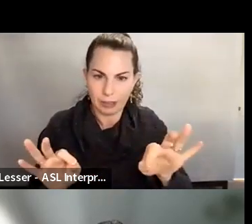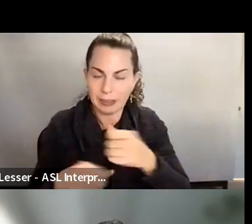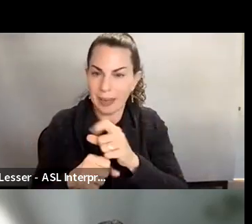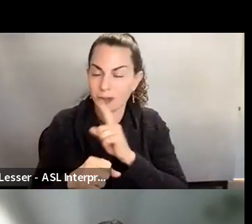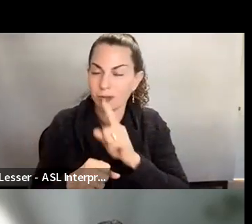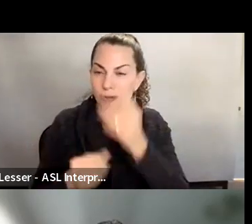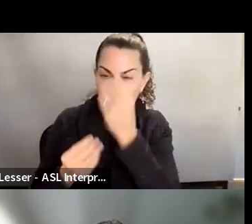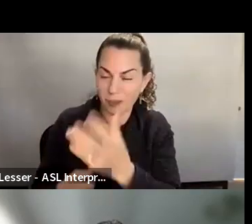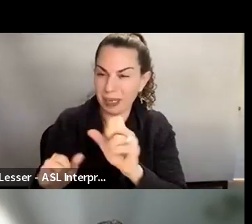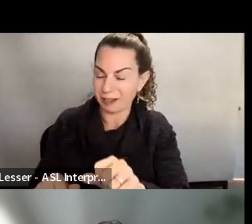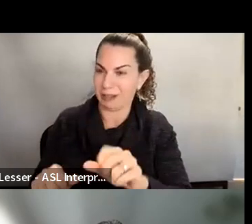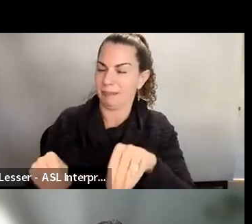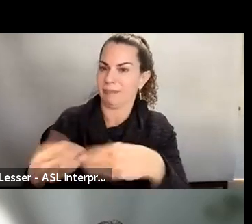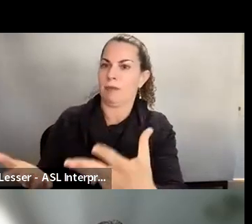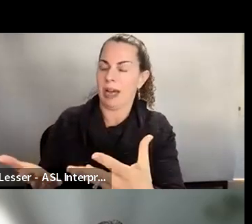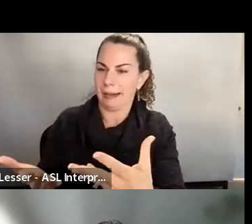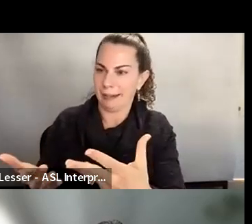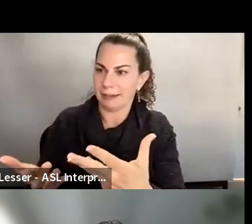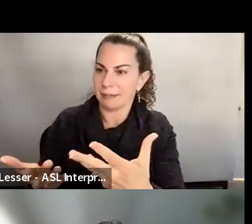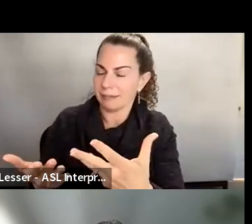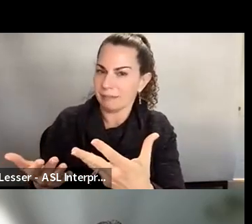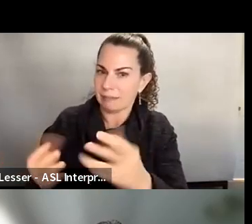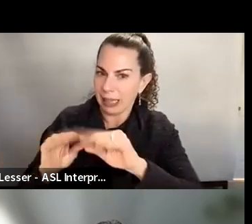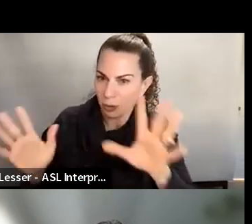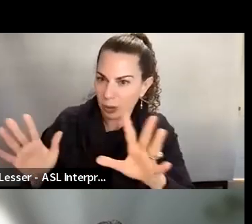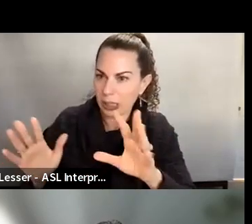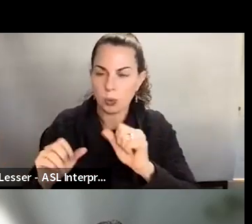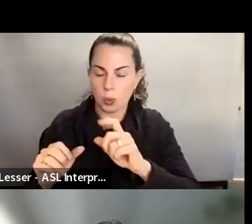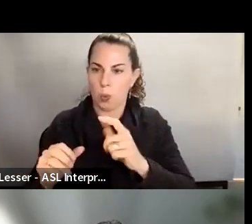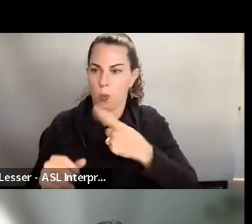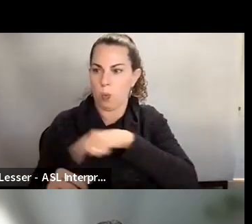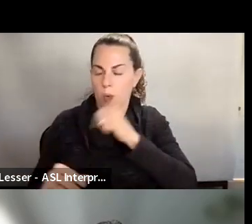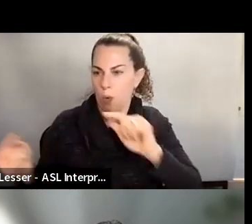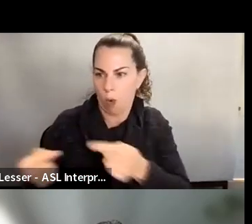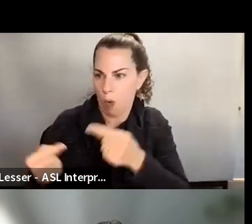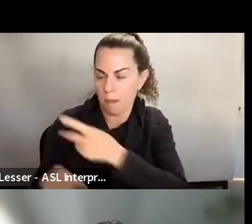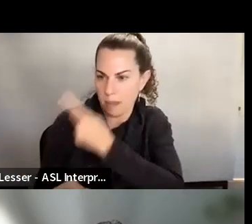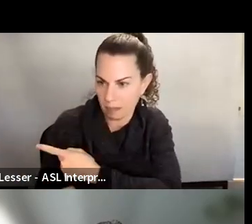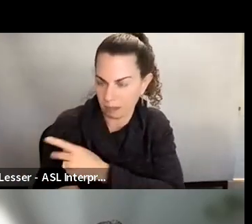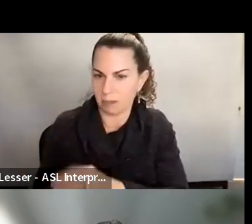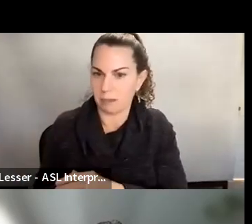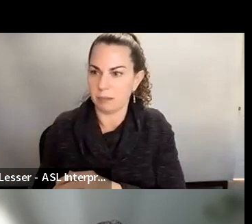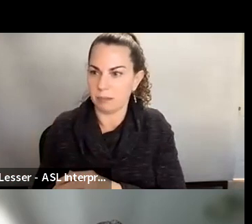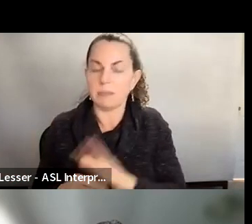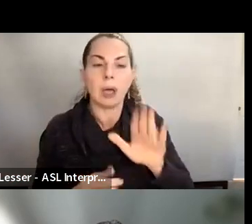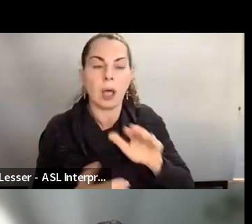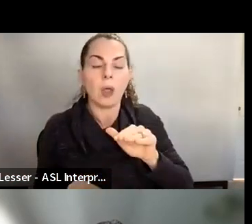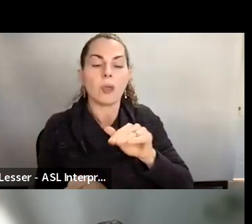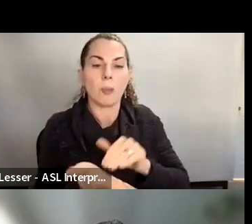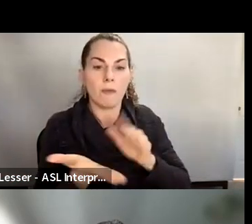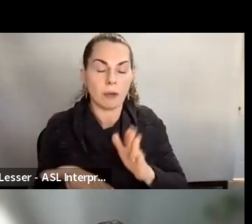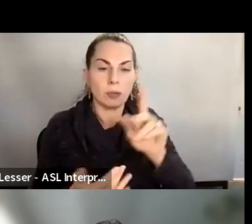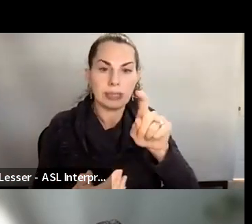with harm does not happen based on the inability of the provider to speak and also